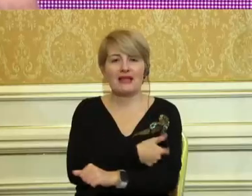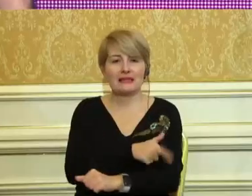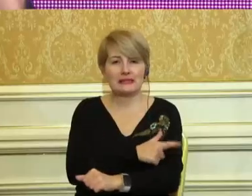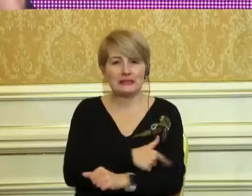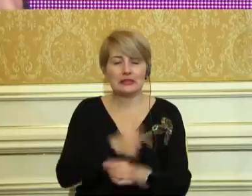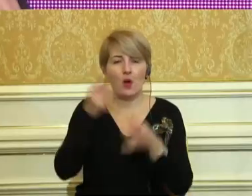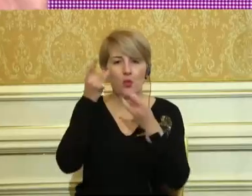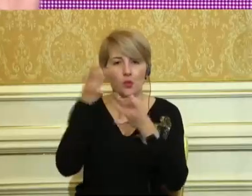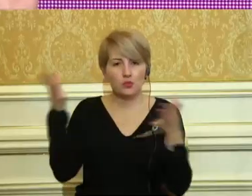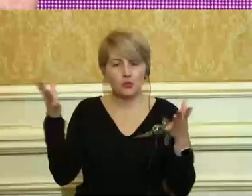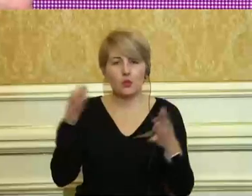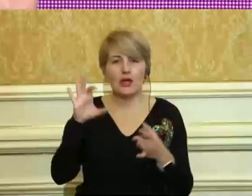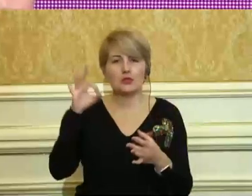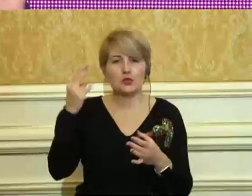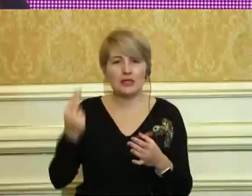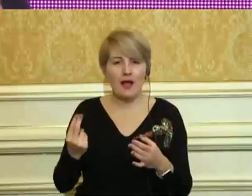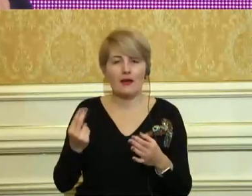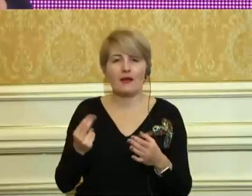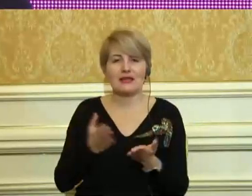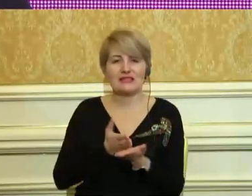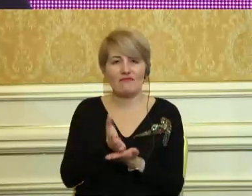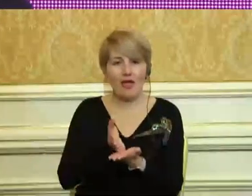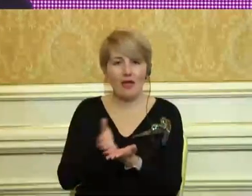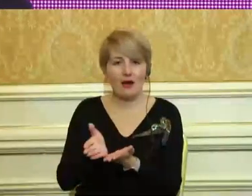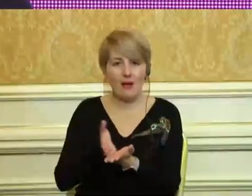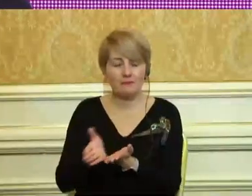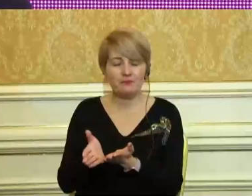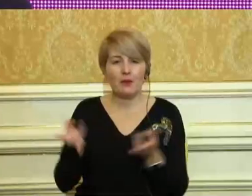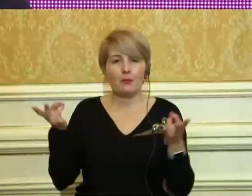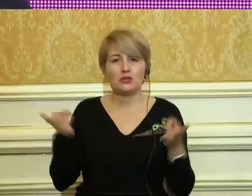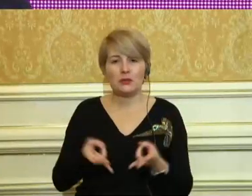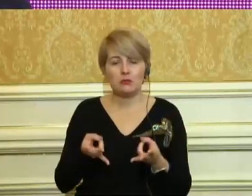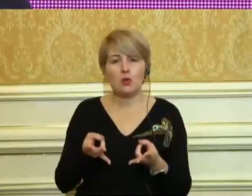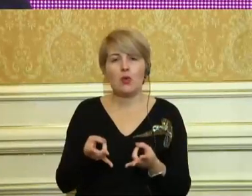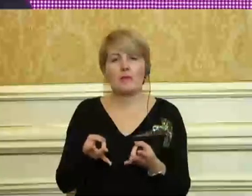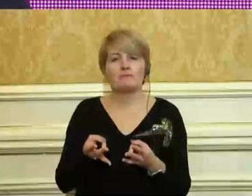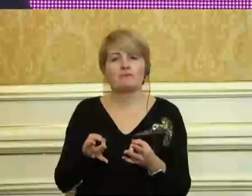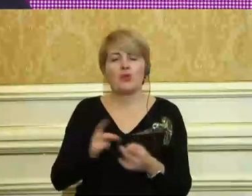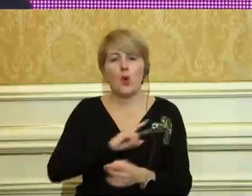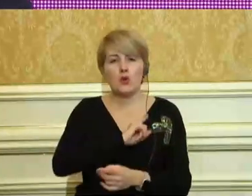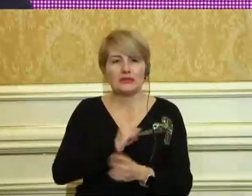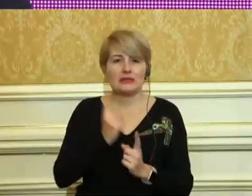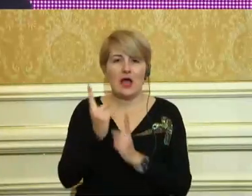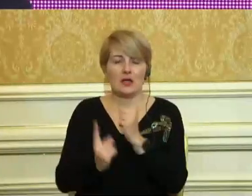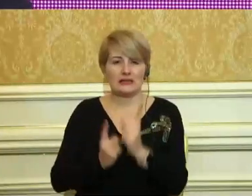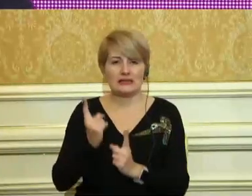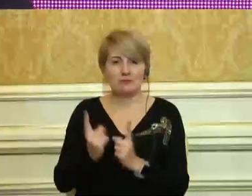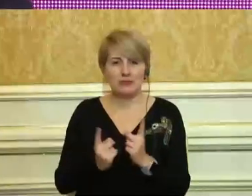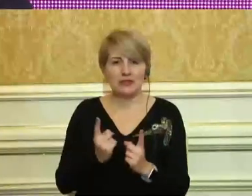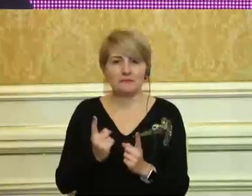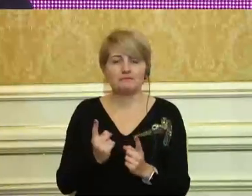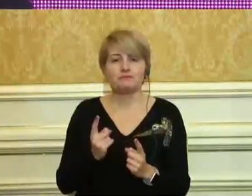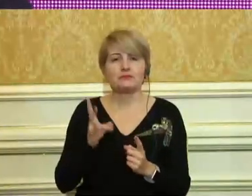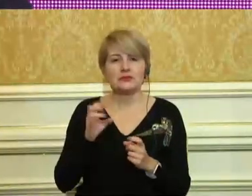budget spheres, medicine, culture, social sphere, all this above mentioned, they need to have dramatically changes in